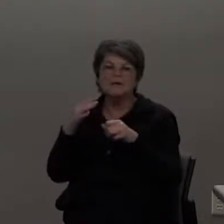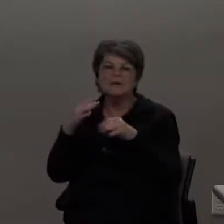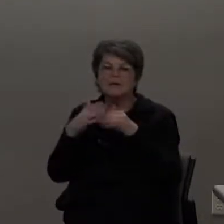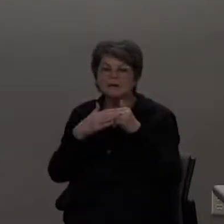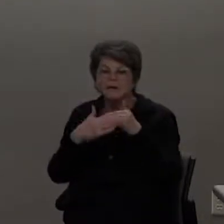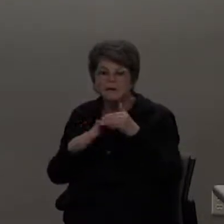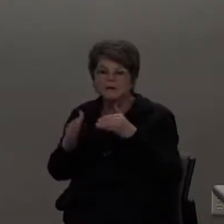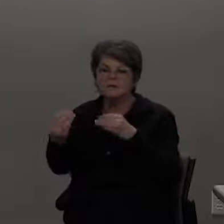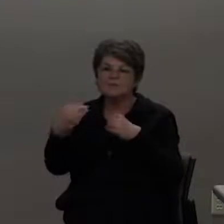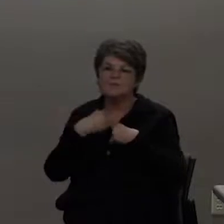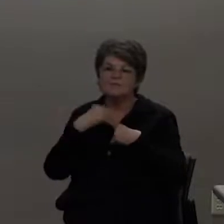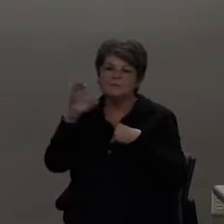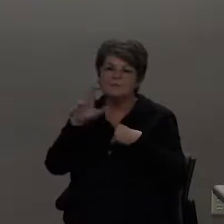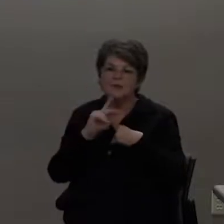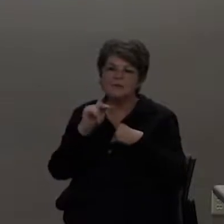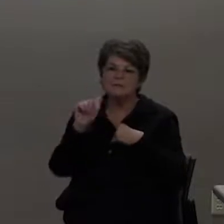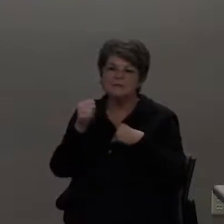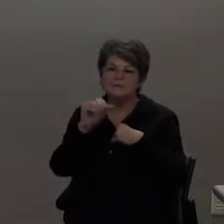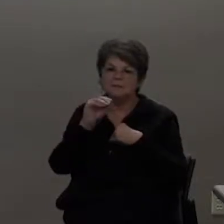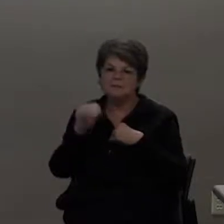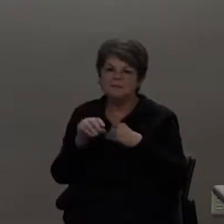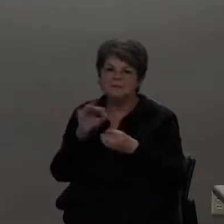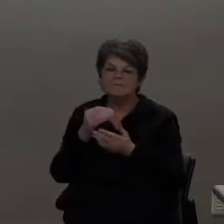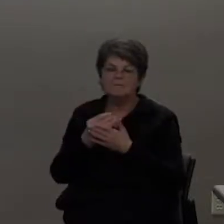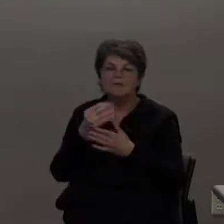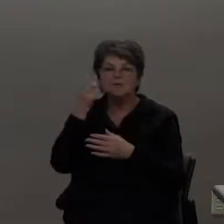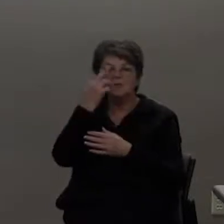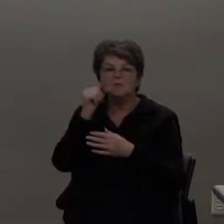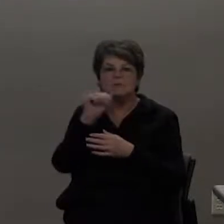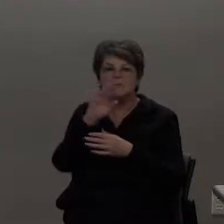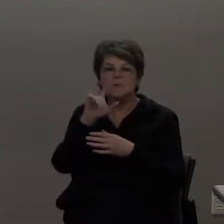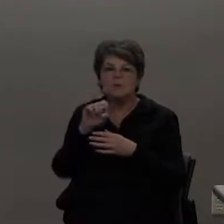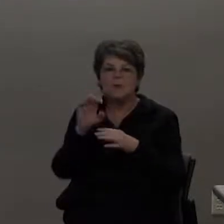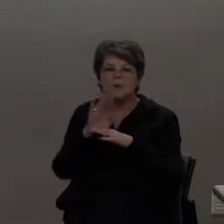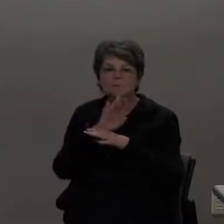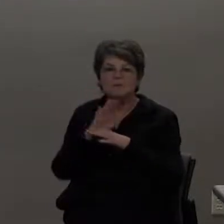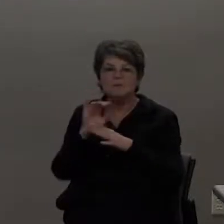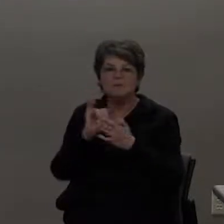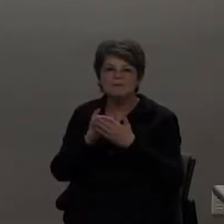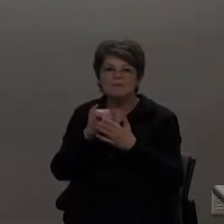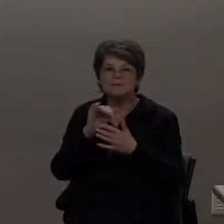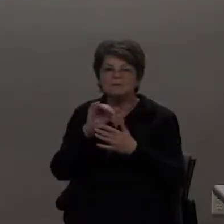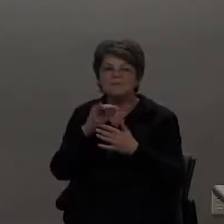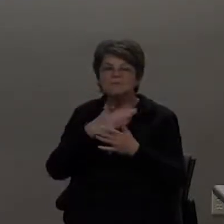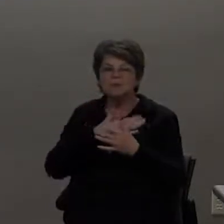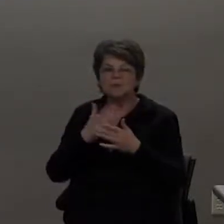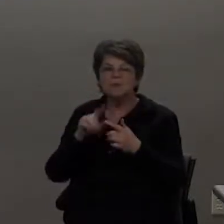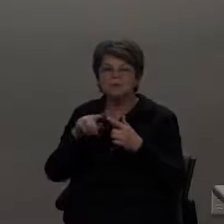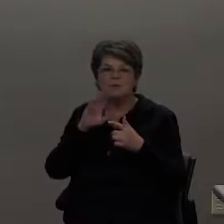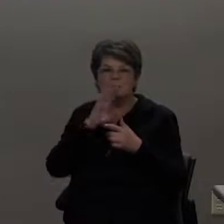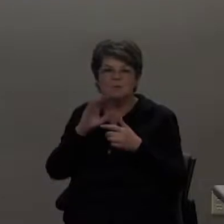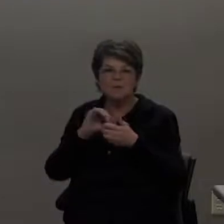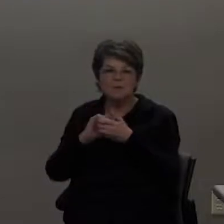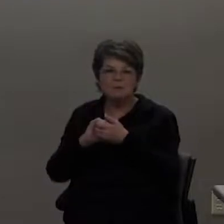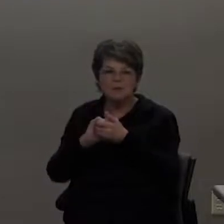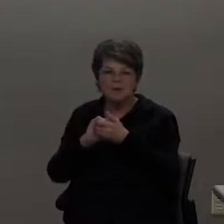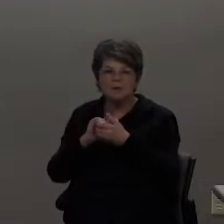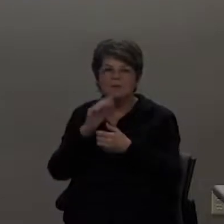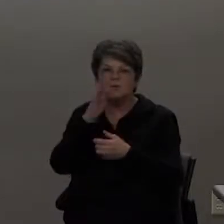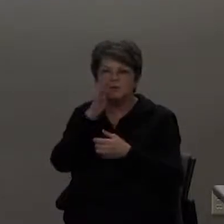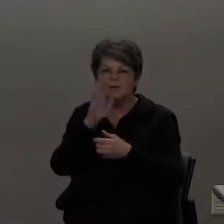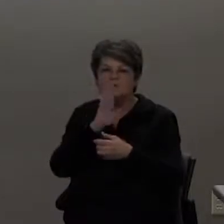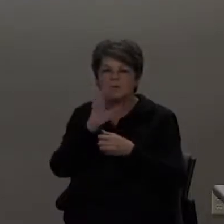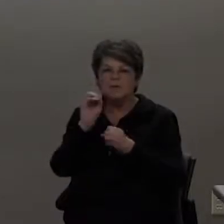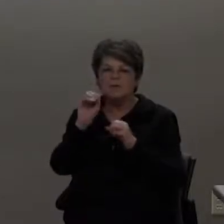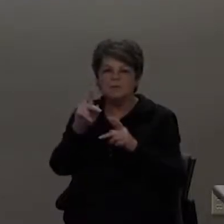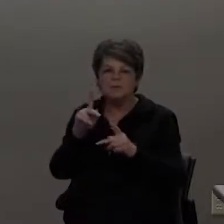back 10% of the money that we put in. Reasonable businesses that are looking to be a partner with your community and not just trying to take advantage of you,